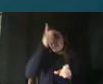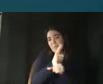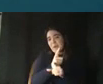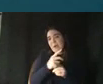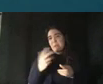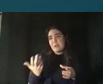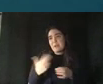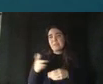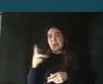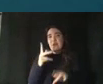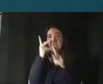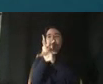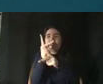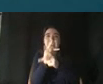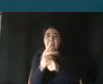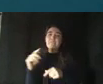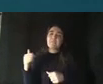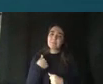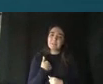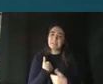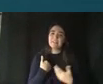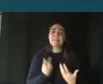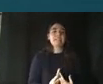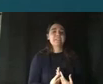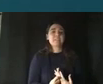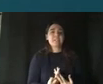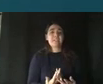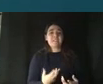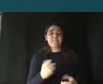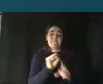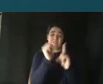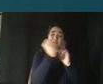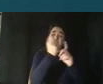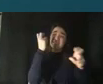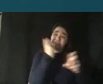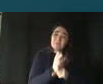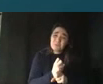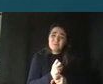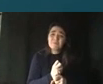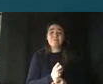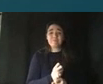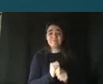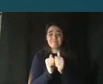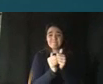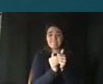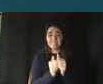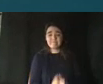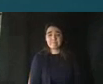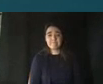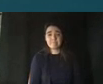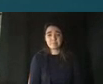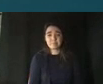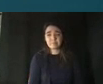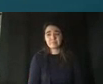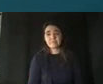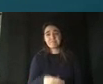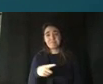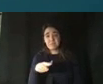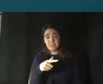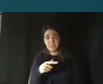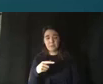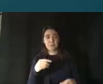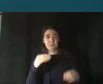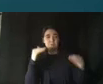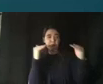were taking care of me as well. You know, we were in a tough situation together as they were fighting the Taliban and as I